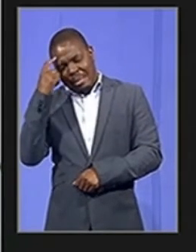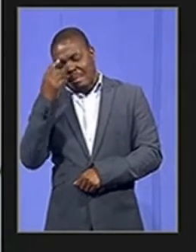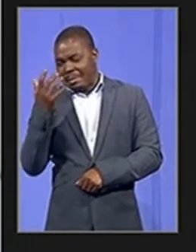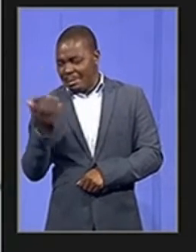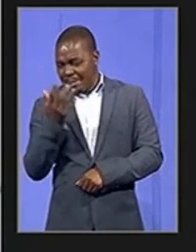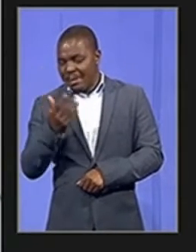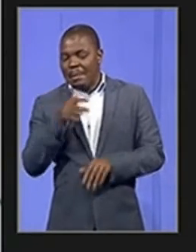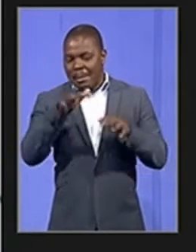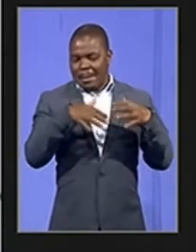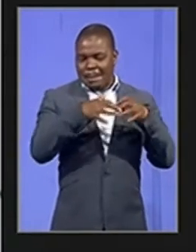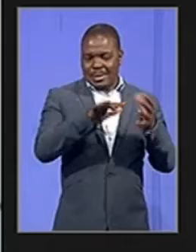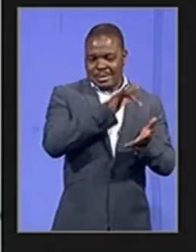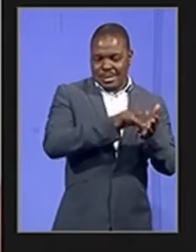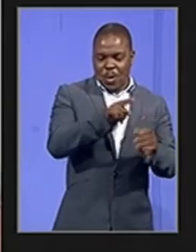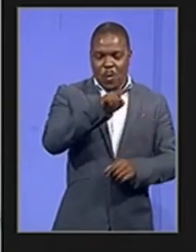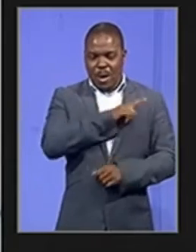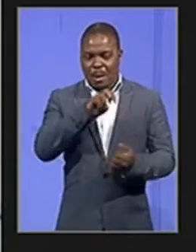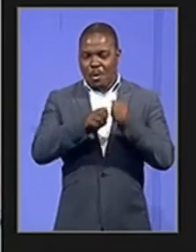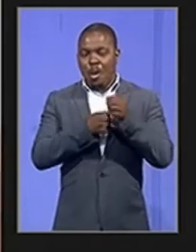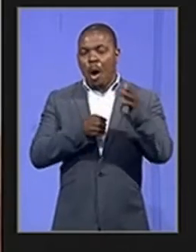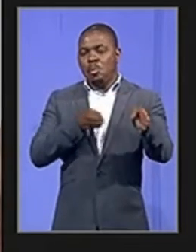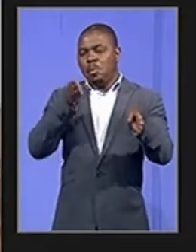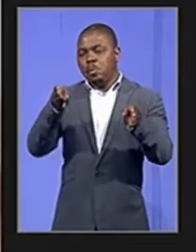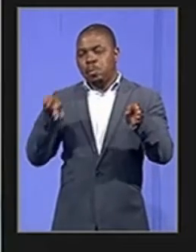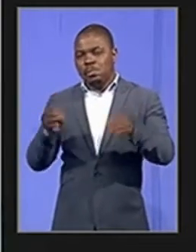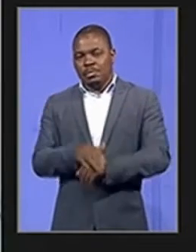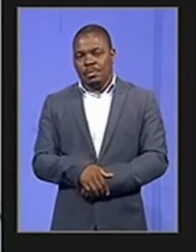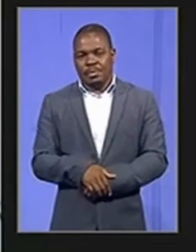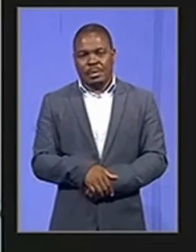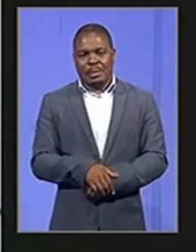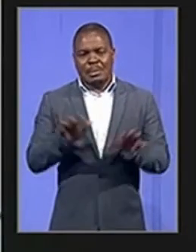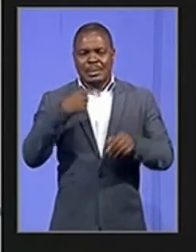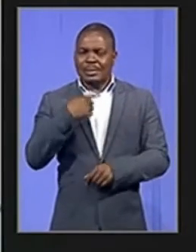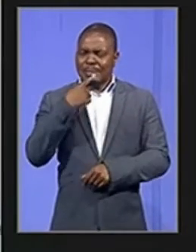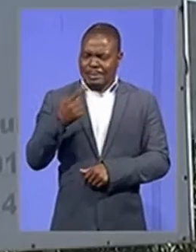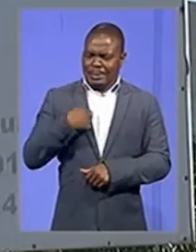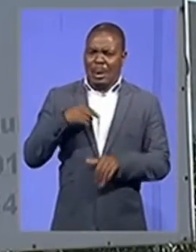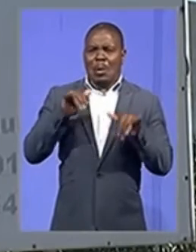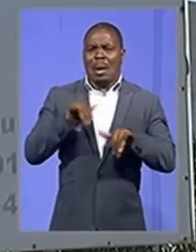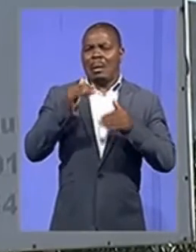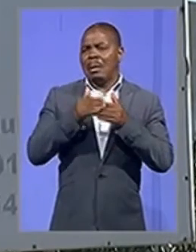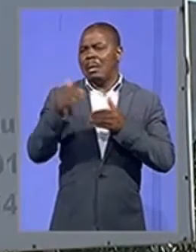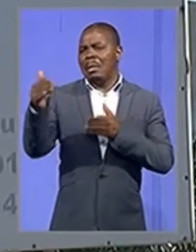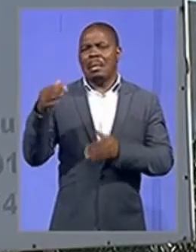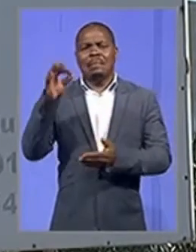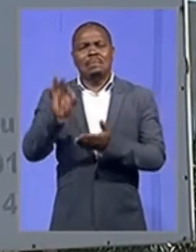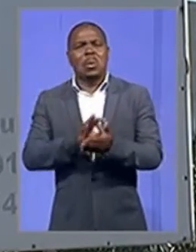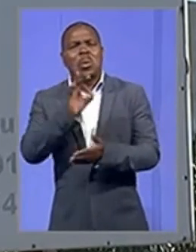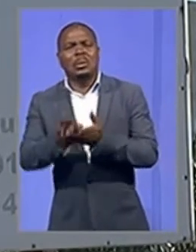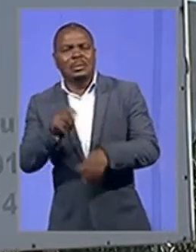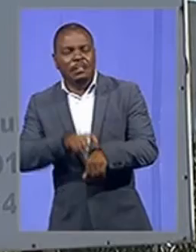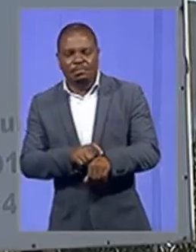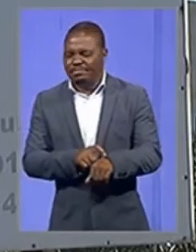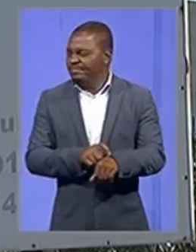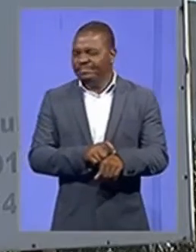response towards. To then say, we can't wait for elections. It's a response to